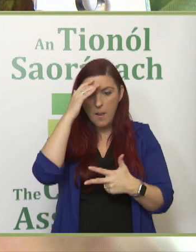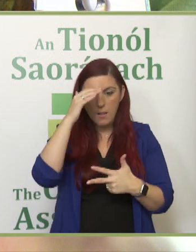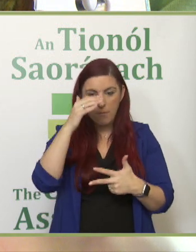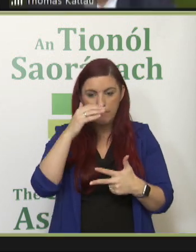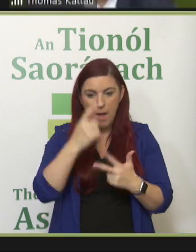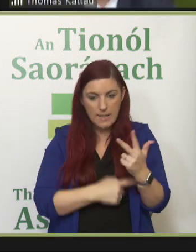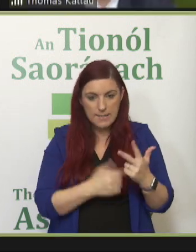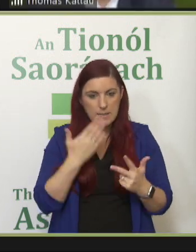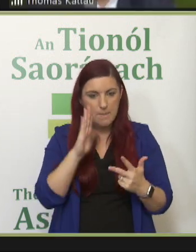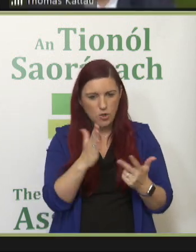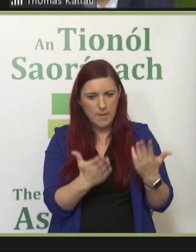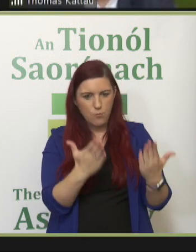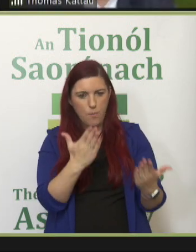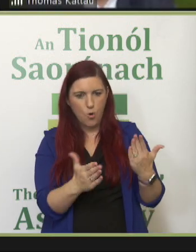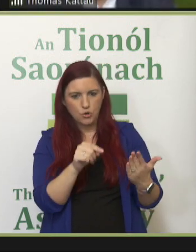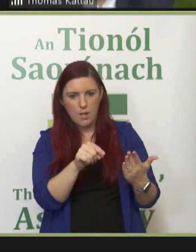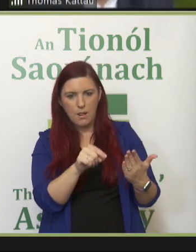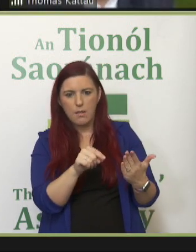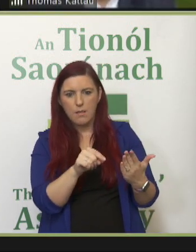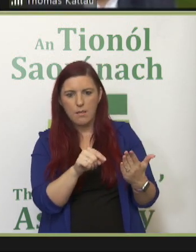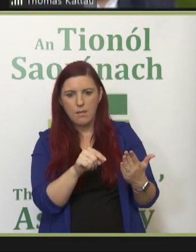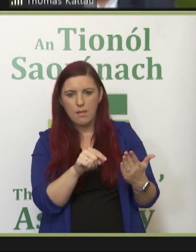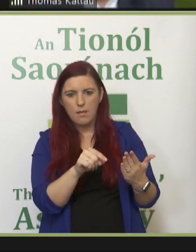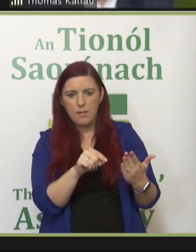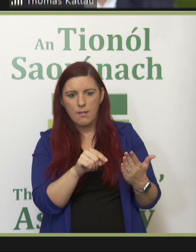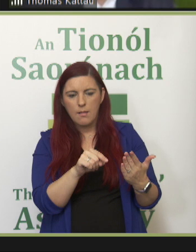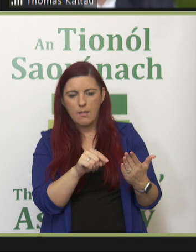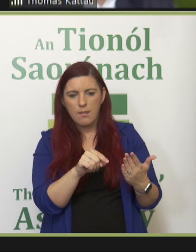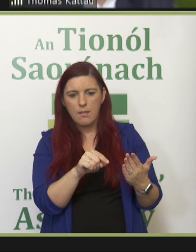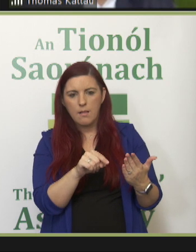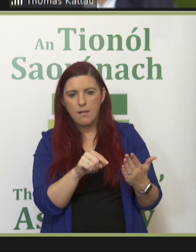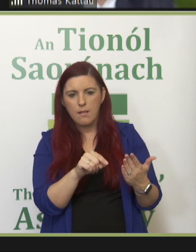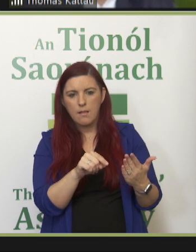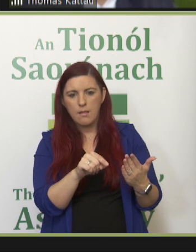proportionate, and next, the health